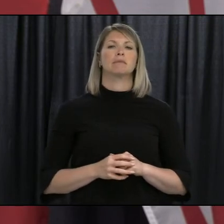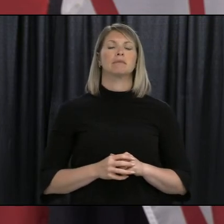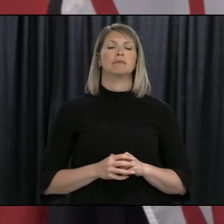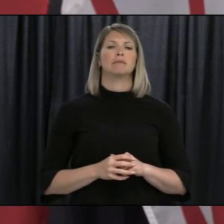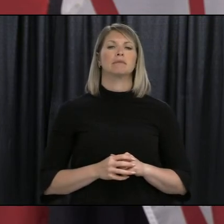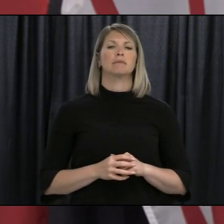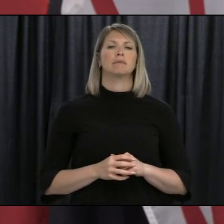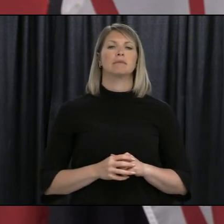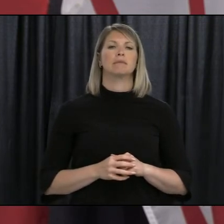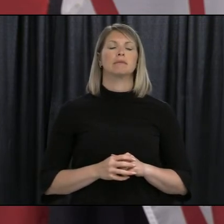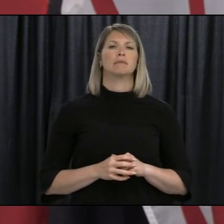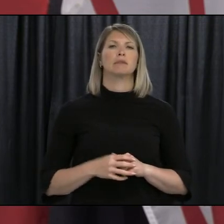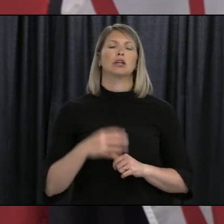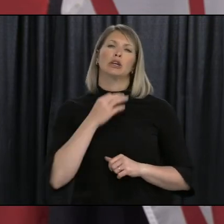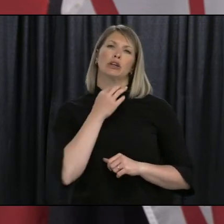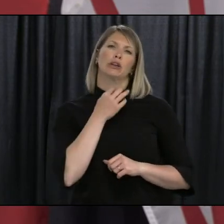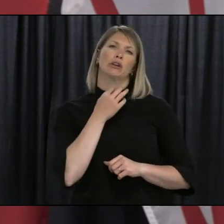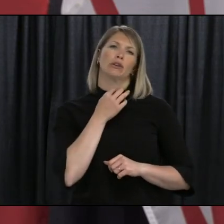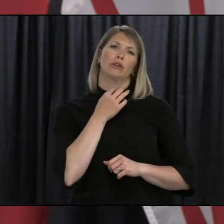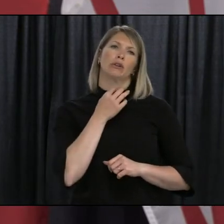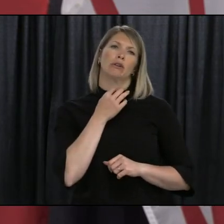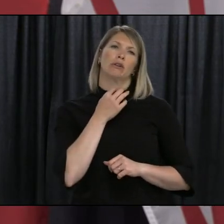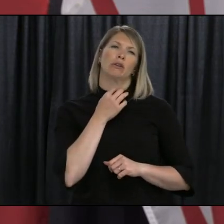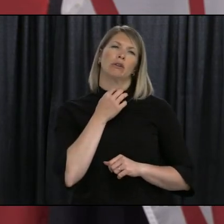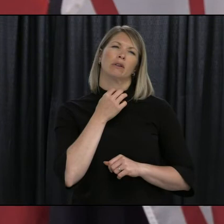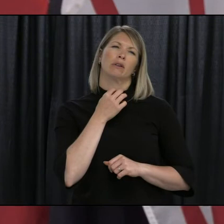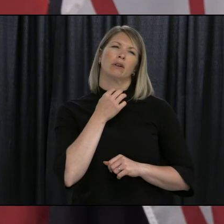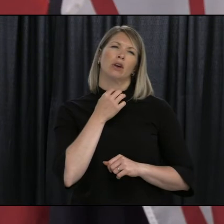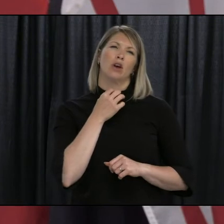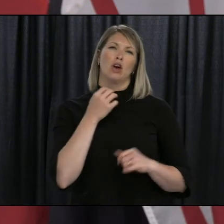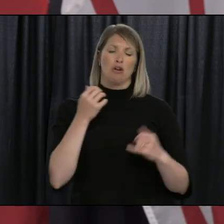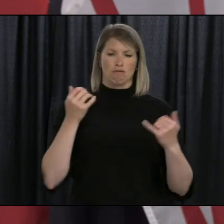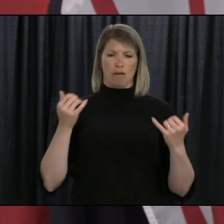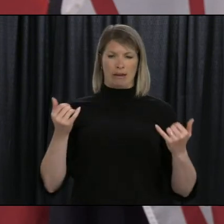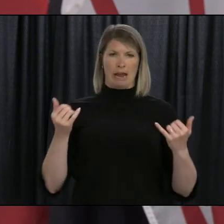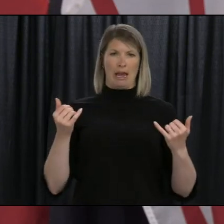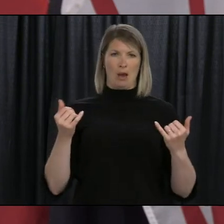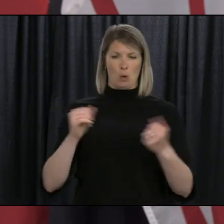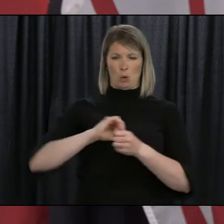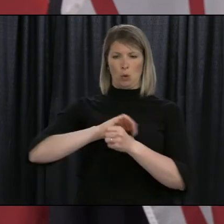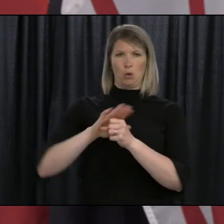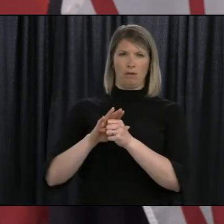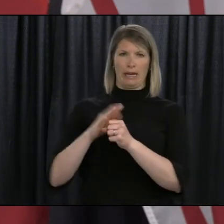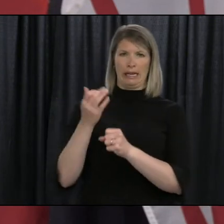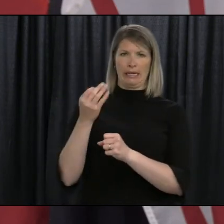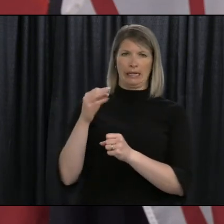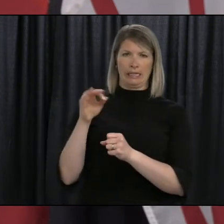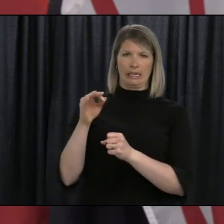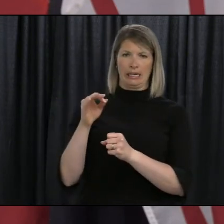there is right now no COVID-19 economic recovery plan for the province?